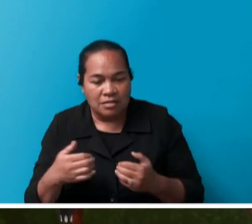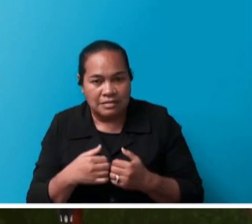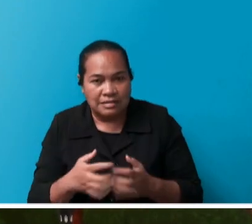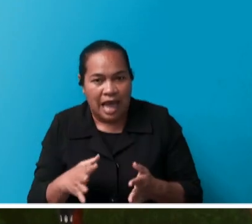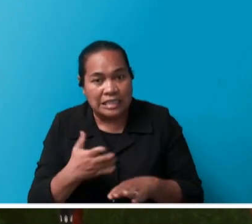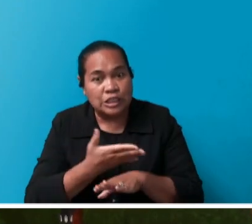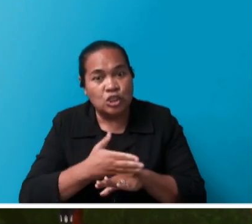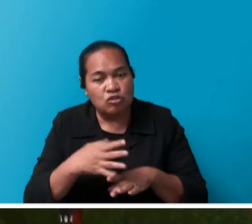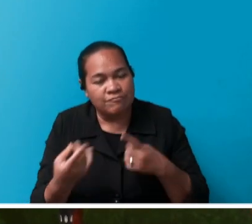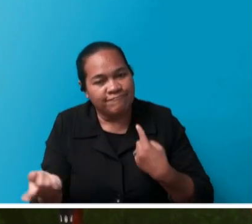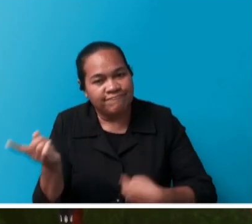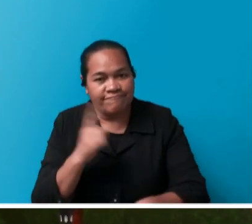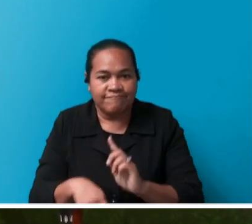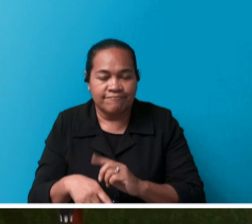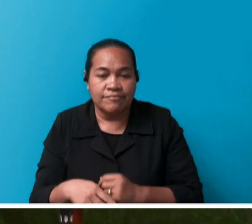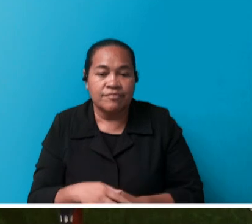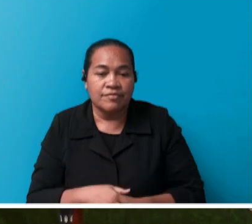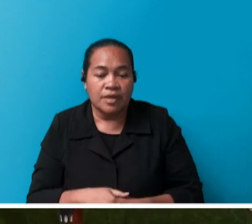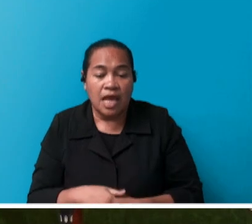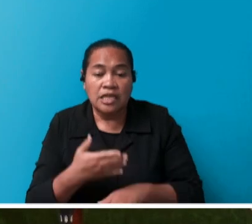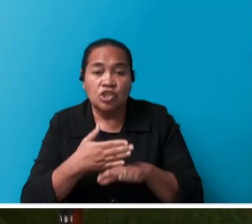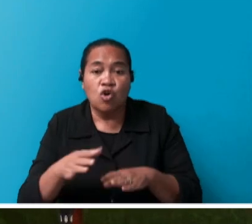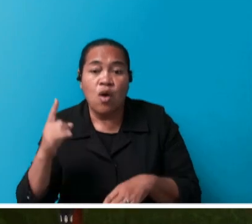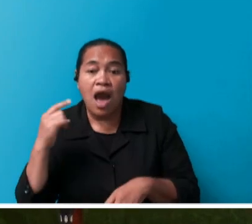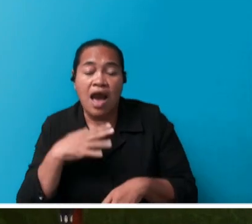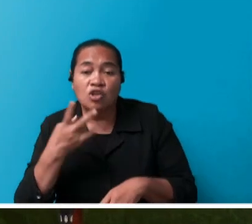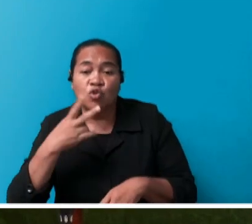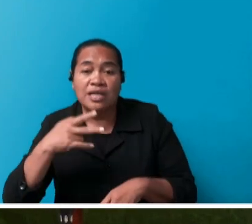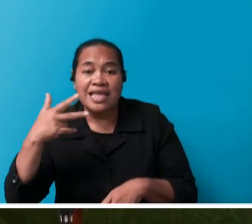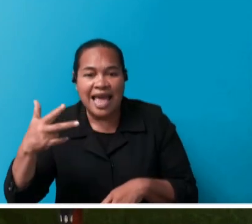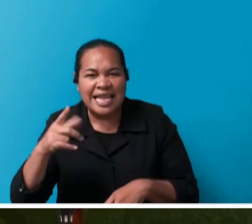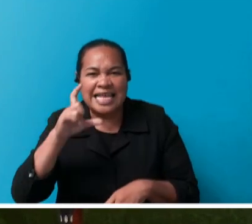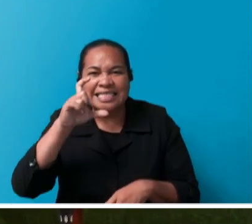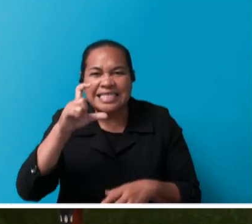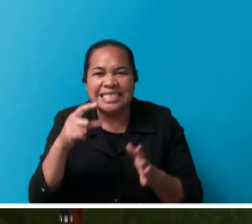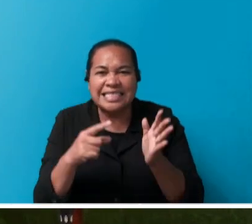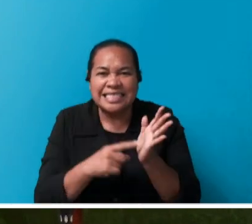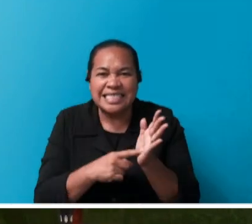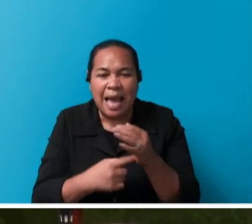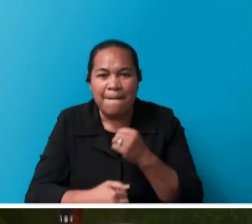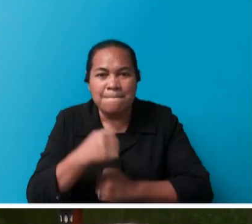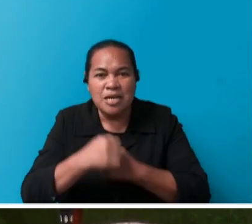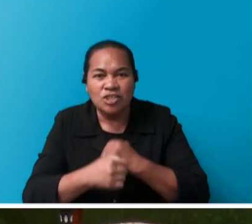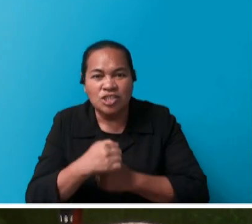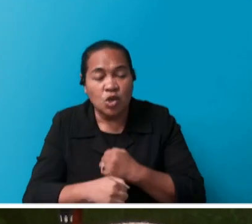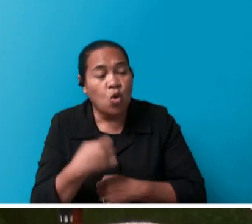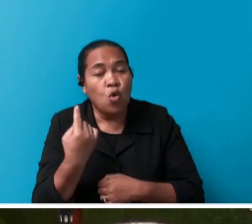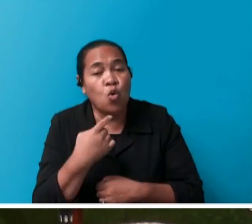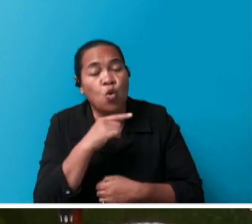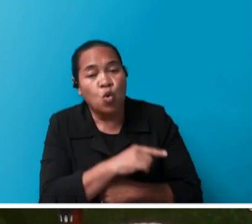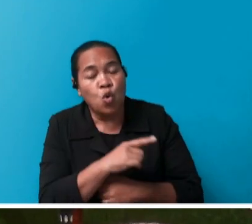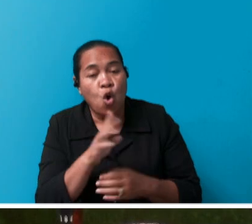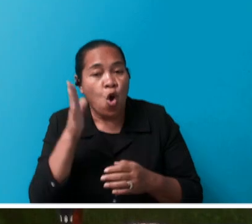months. Also, the new 128-slide CT scan machine donated by JICA has arrived and has